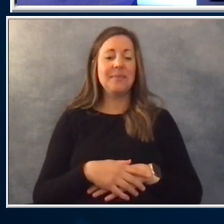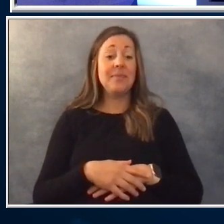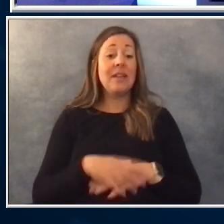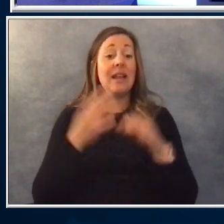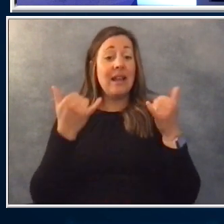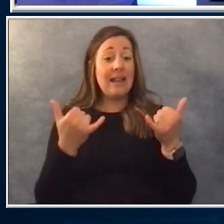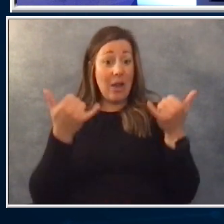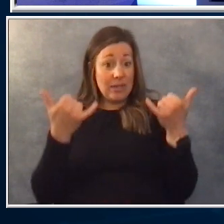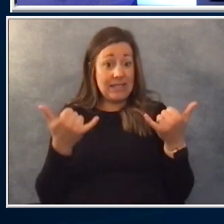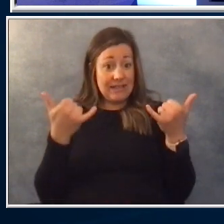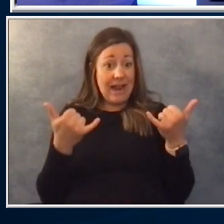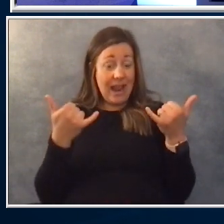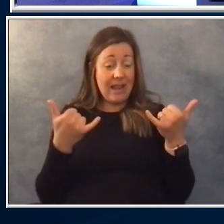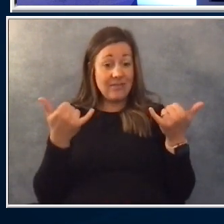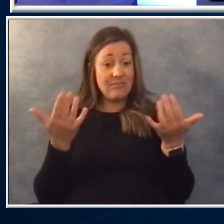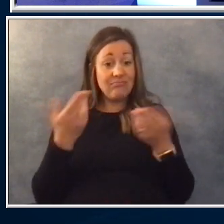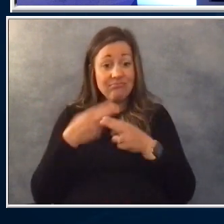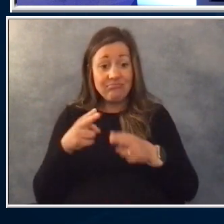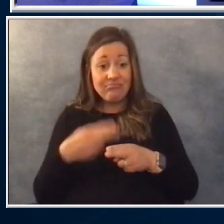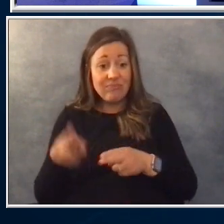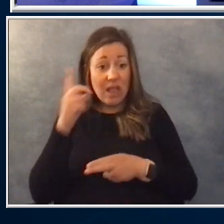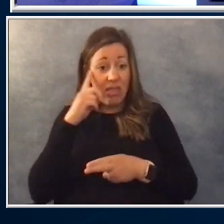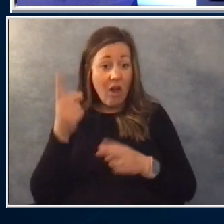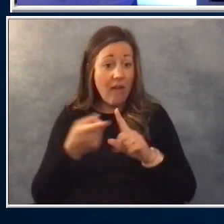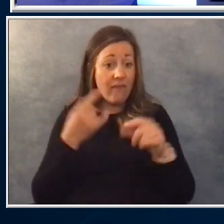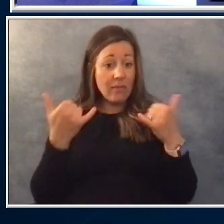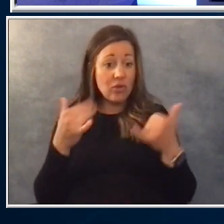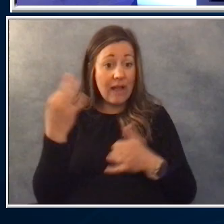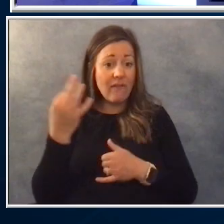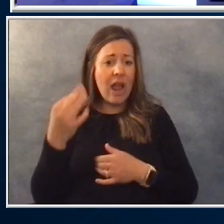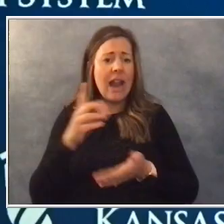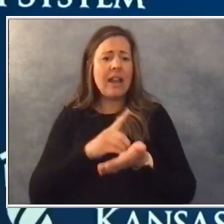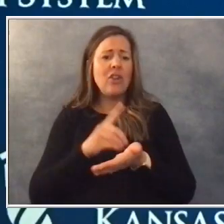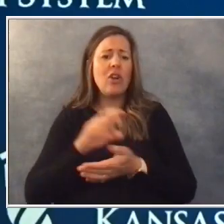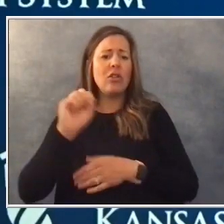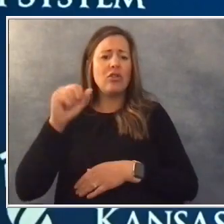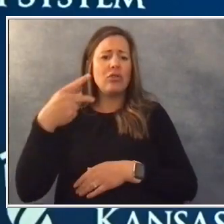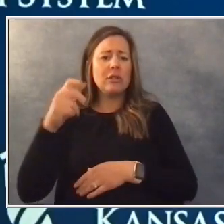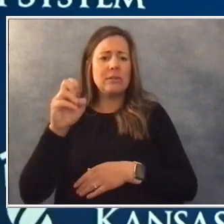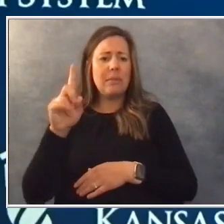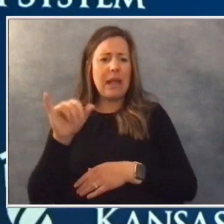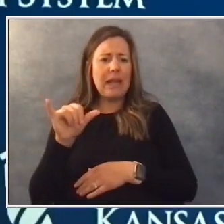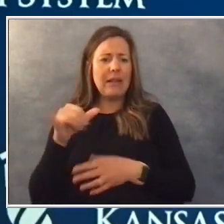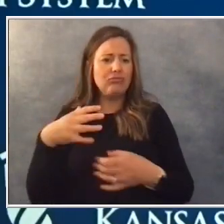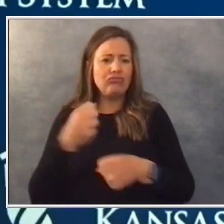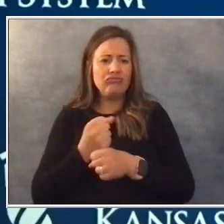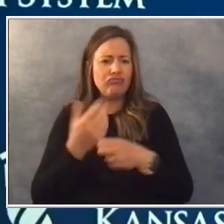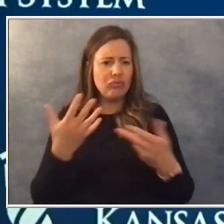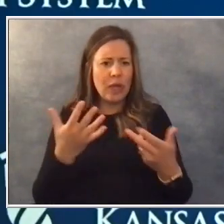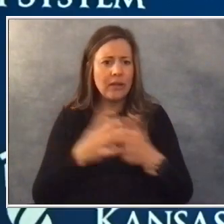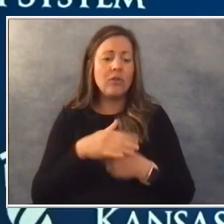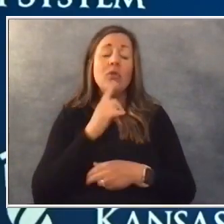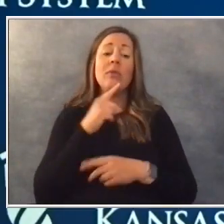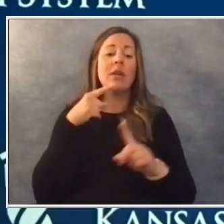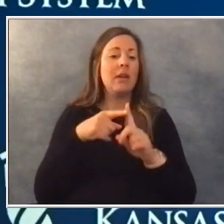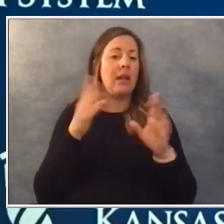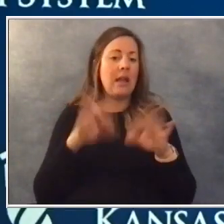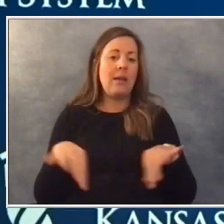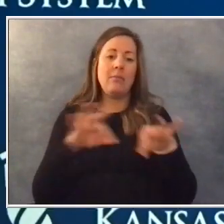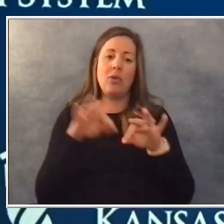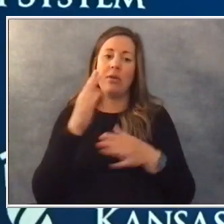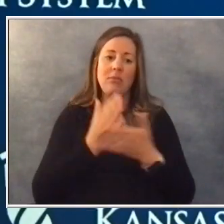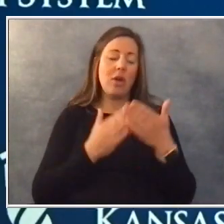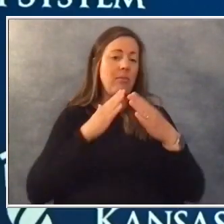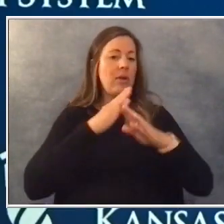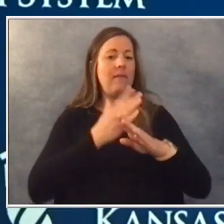today's takeaway here on this Friday. Dr. Spaedy, what do you want folks to take away today? Well, I think probably still the key is prevention to a lot of this. So